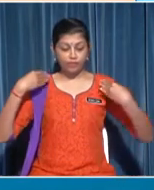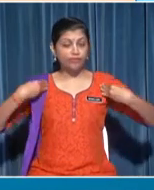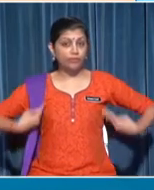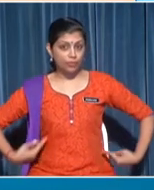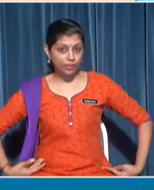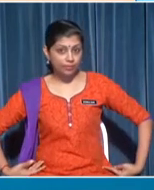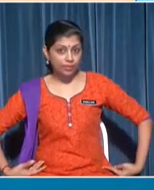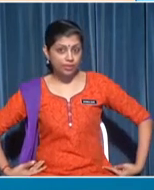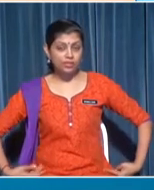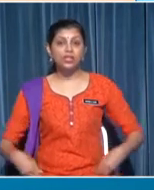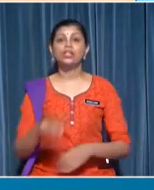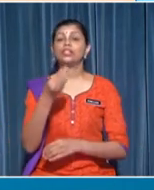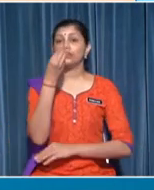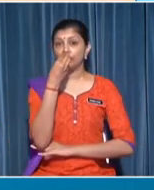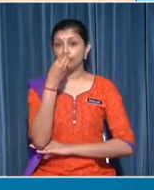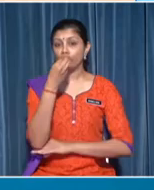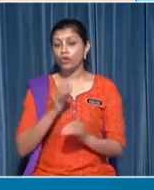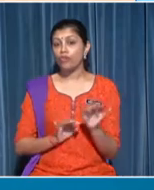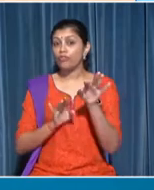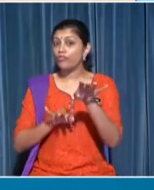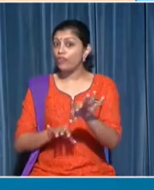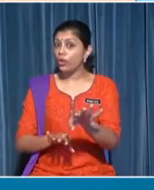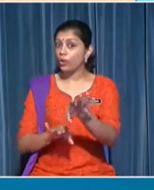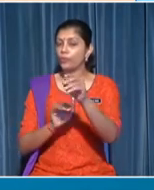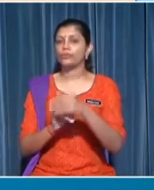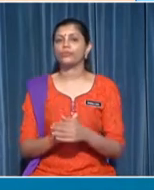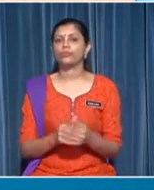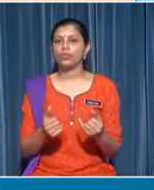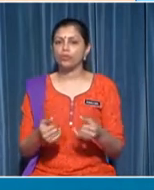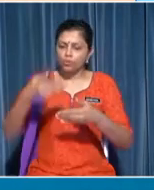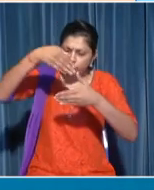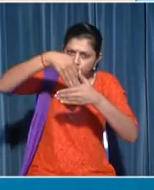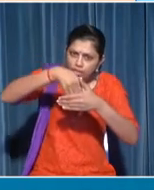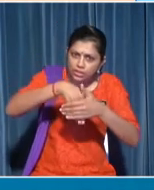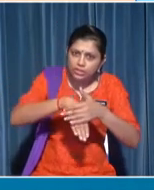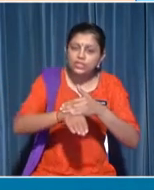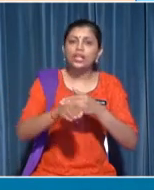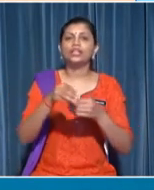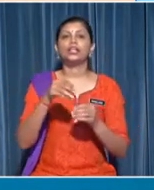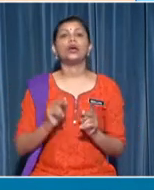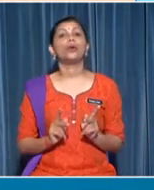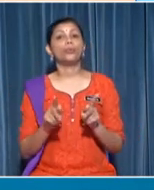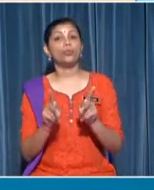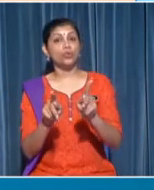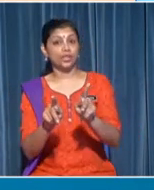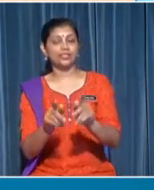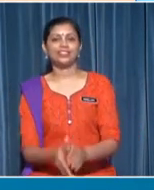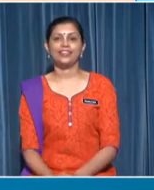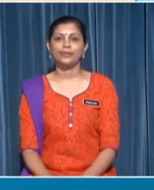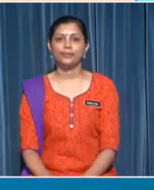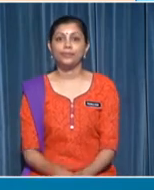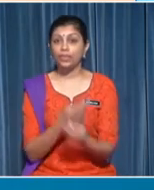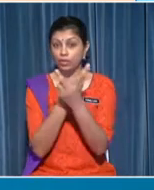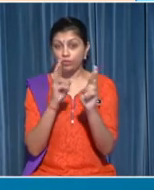food flows through, it is time to go deeper into the process itself. Are you